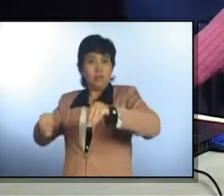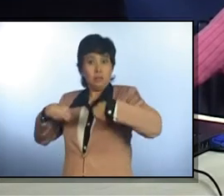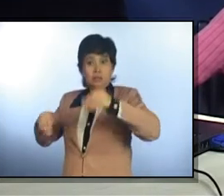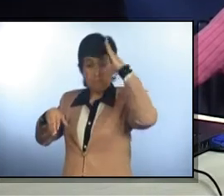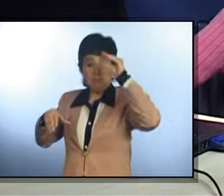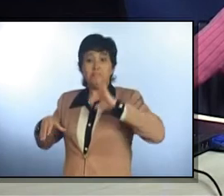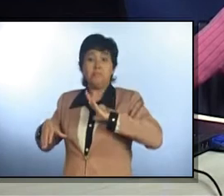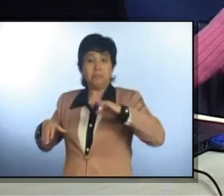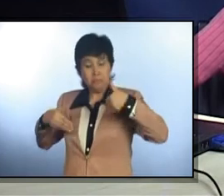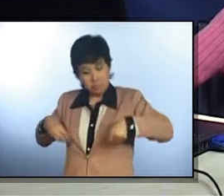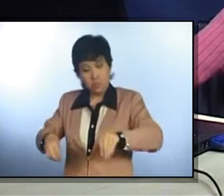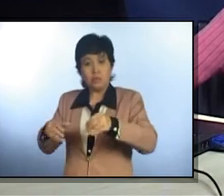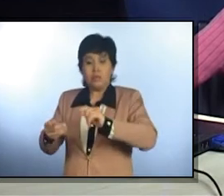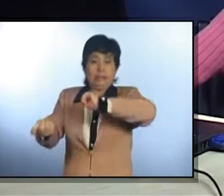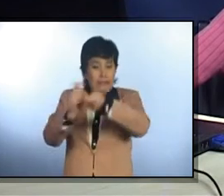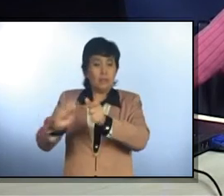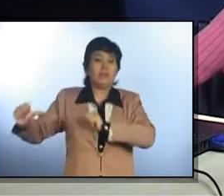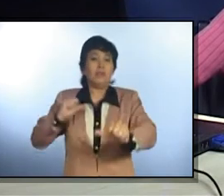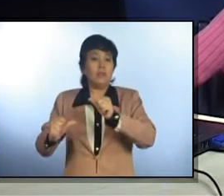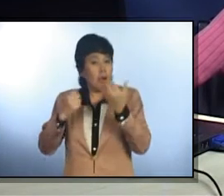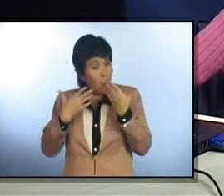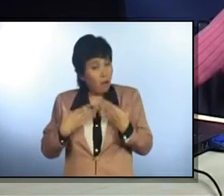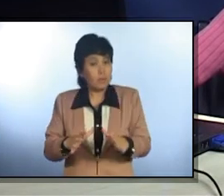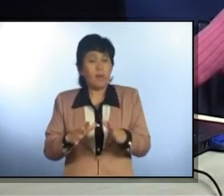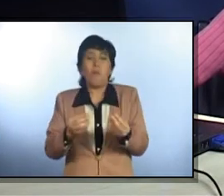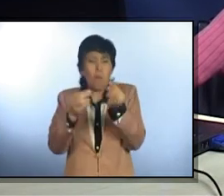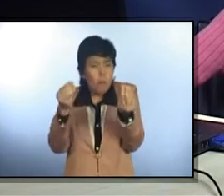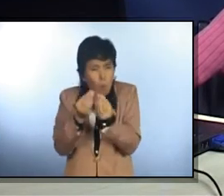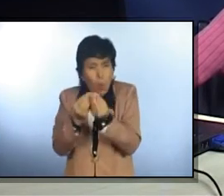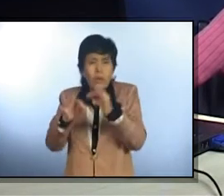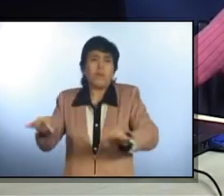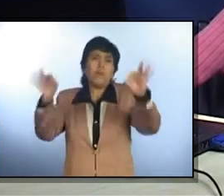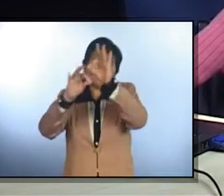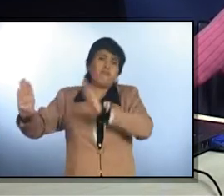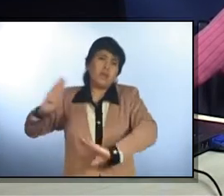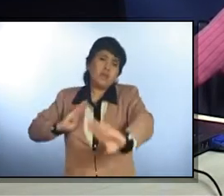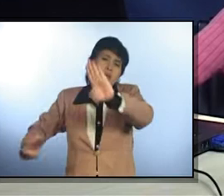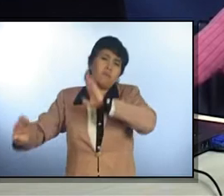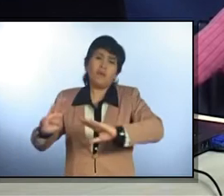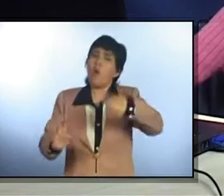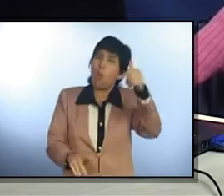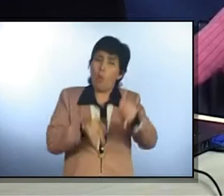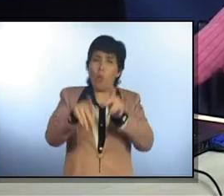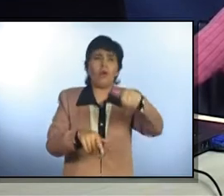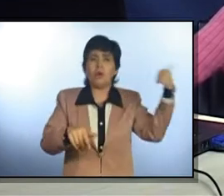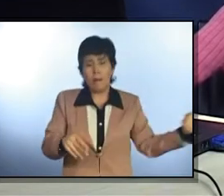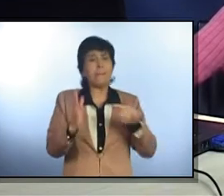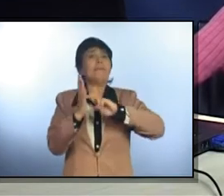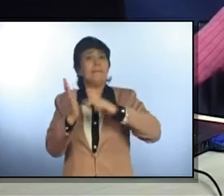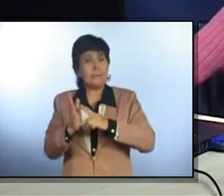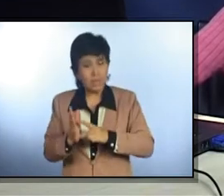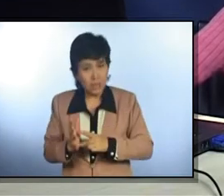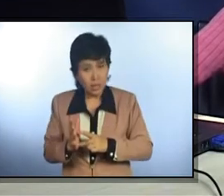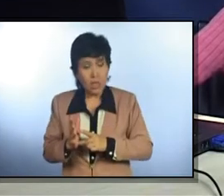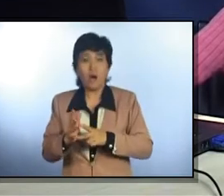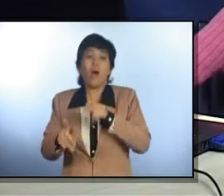would persuade you to change your attitude. After that, more importantly, it's the behavior of other people. Meaning,